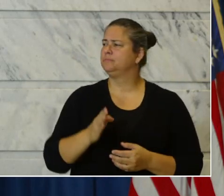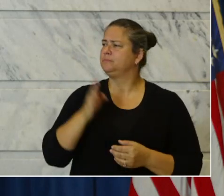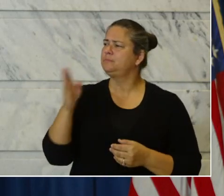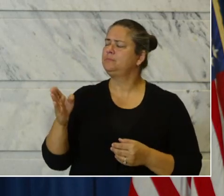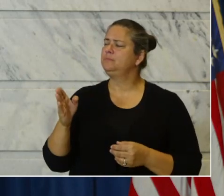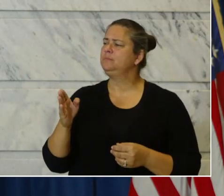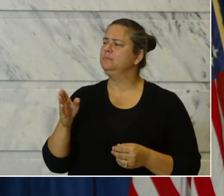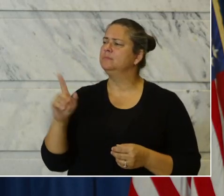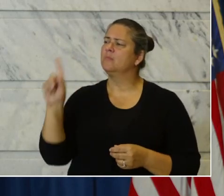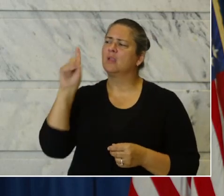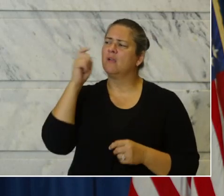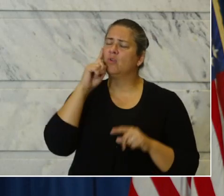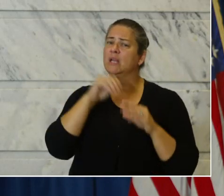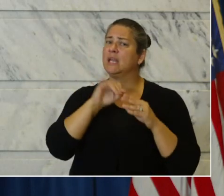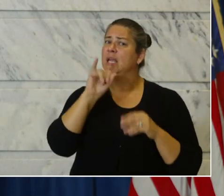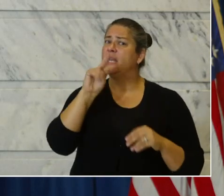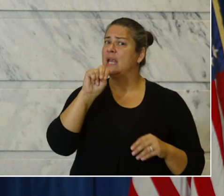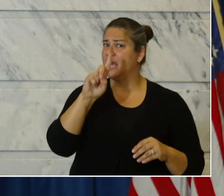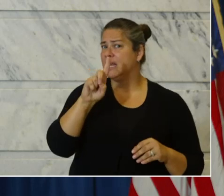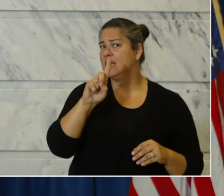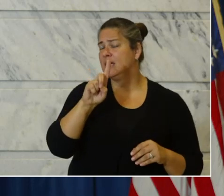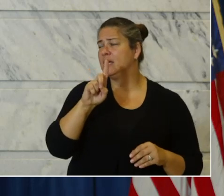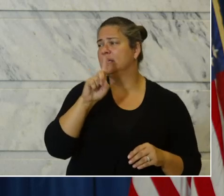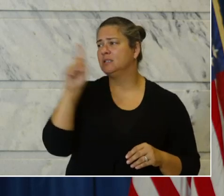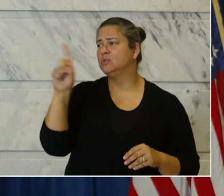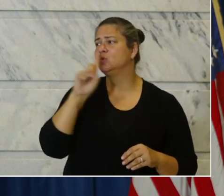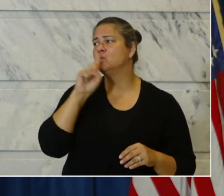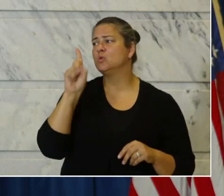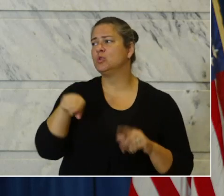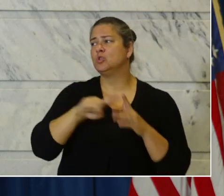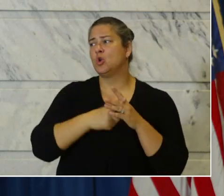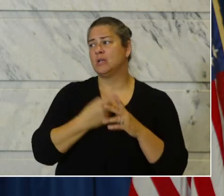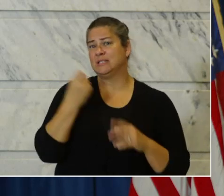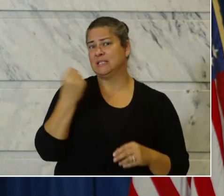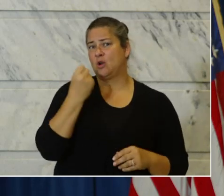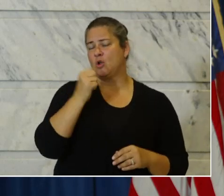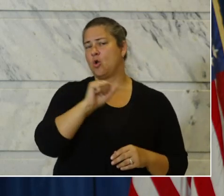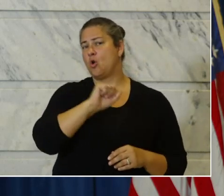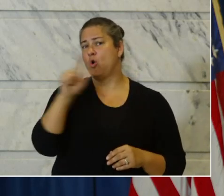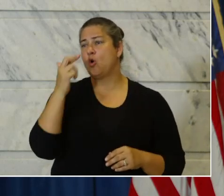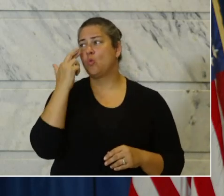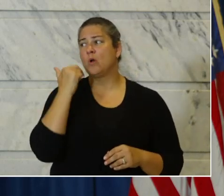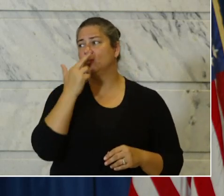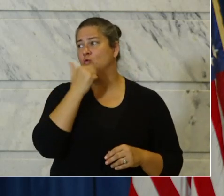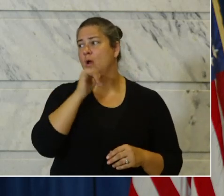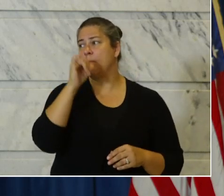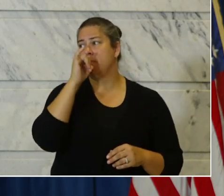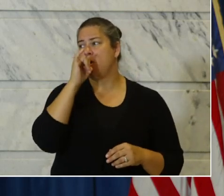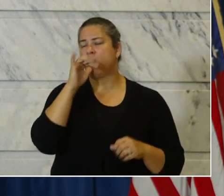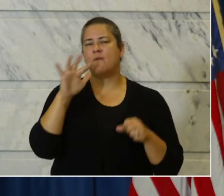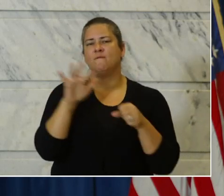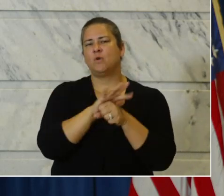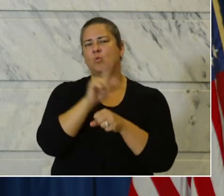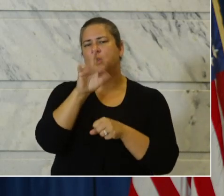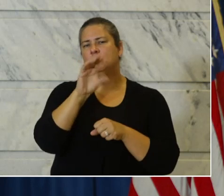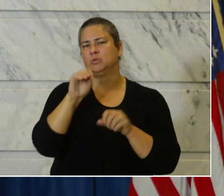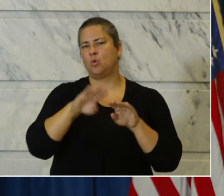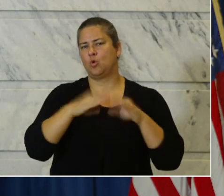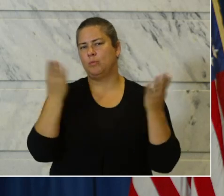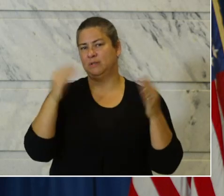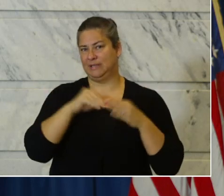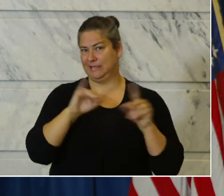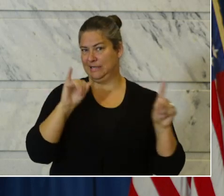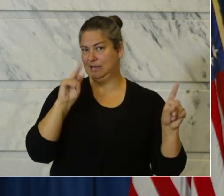Governor Holcomb in Indiana has issued an order that beginning Saturday, all restaurants and bars can fully open in